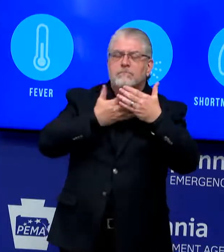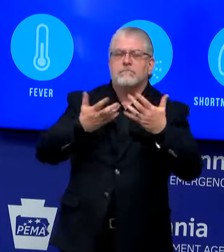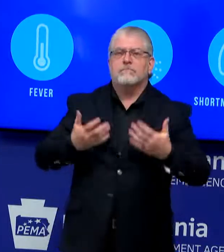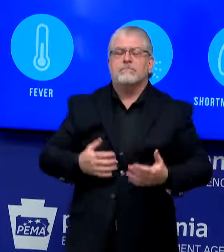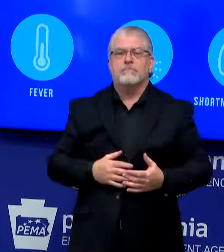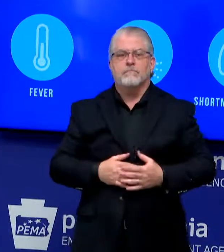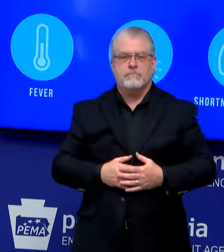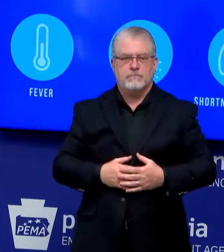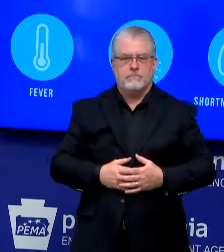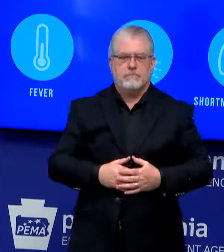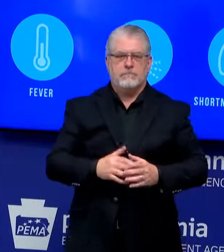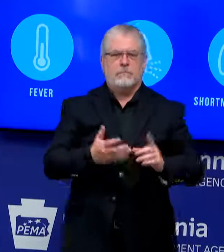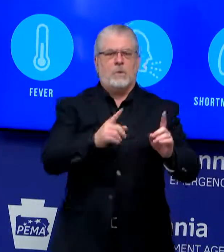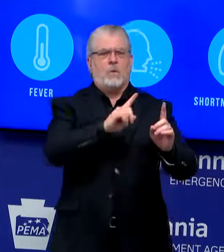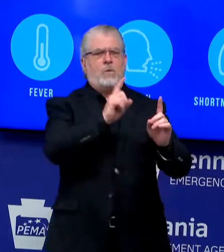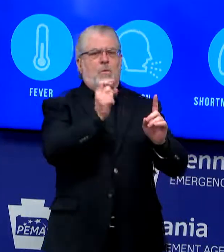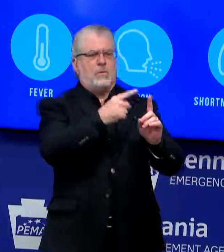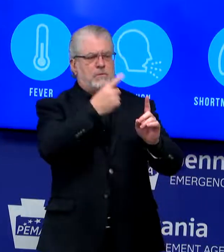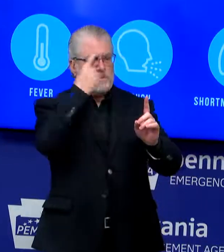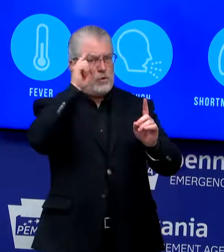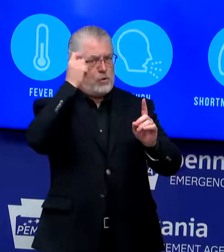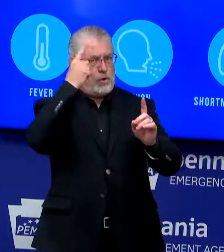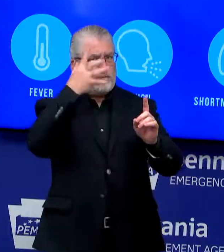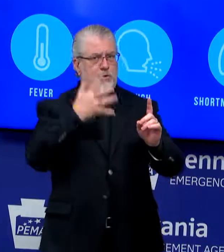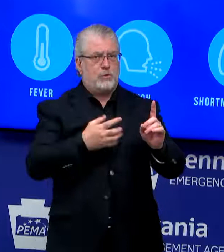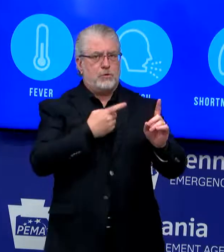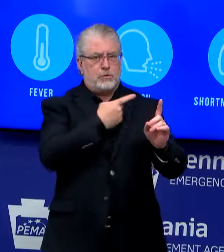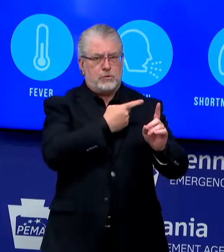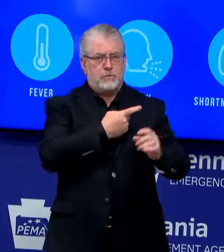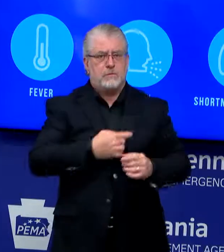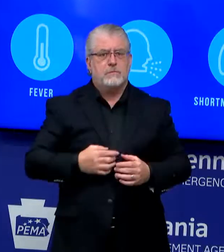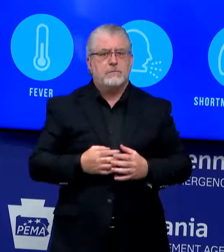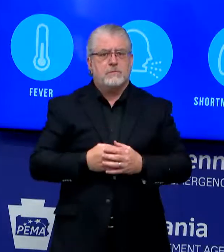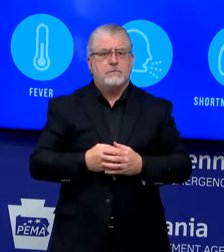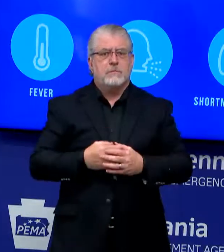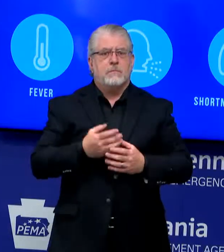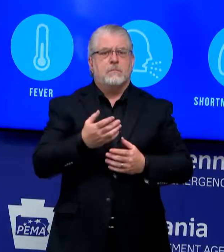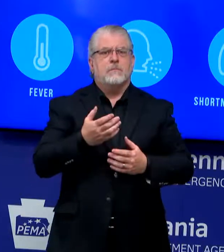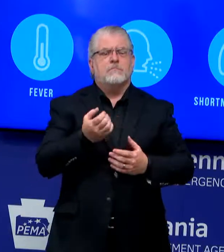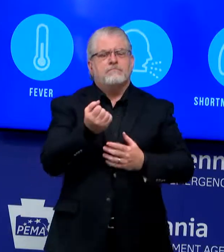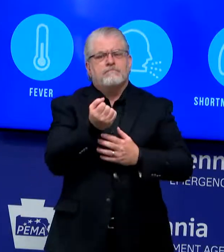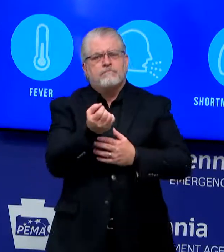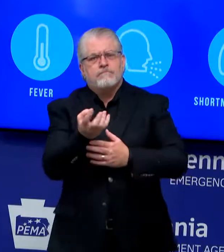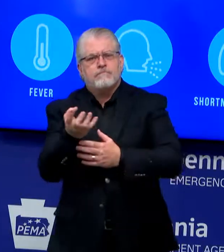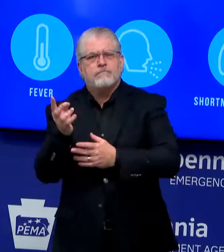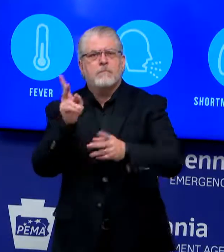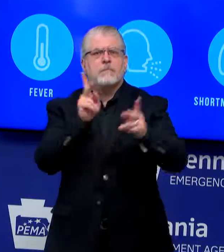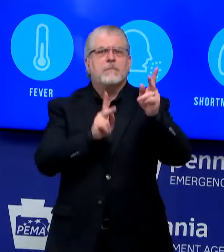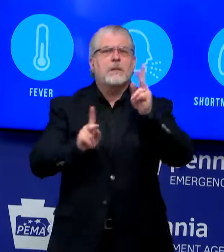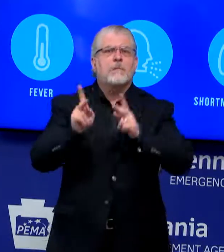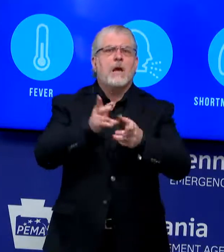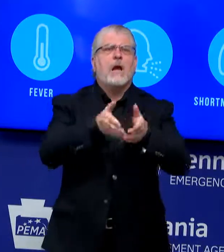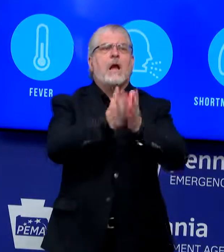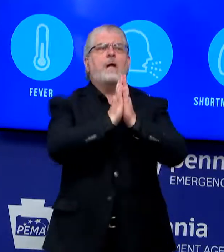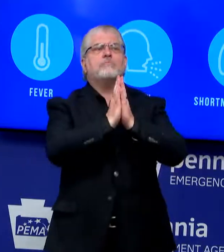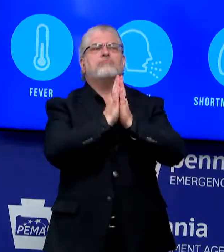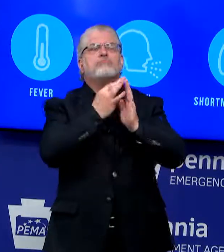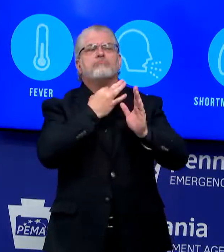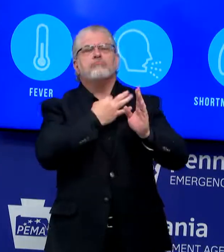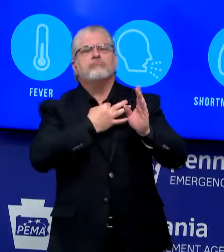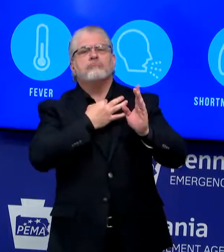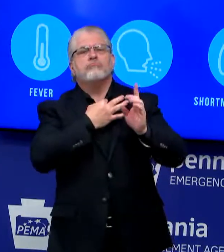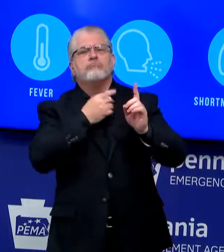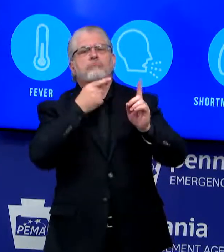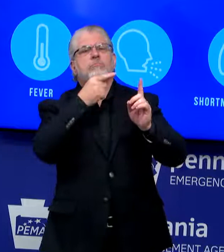have several outlets, CNHI newspapers, ABC 27, and WJAC asking about correctional